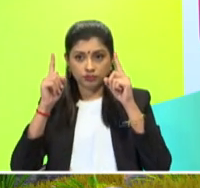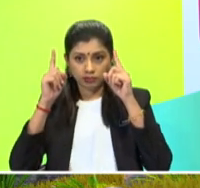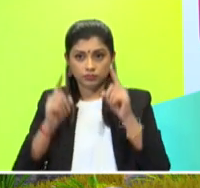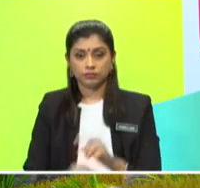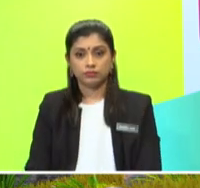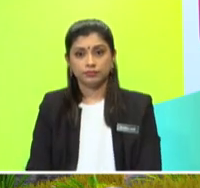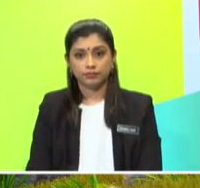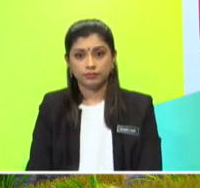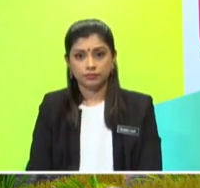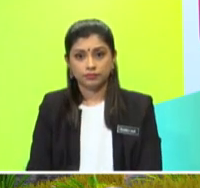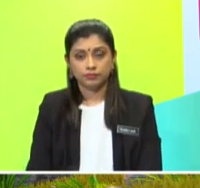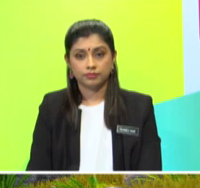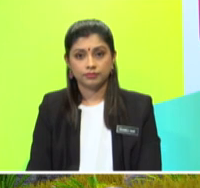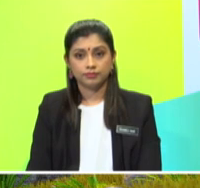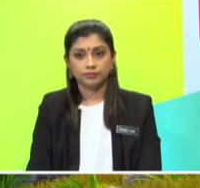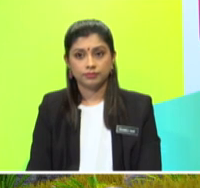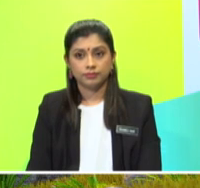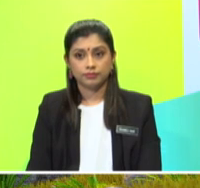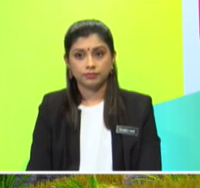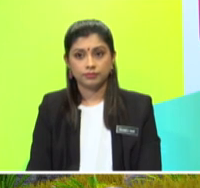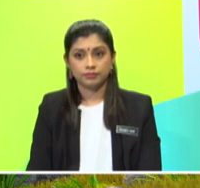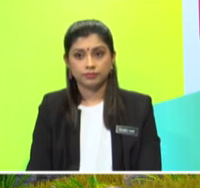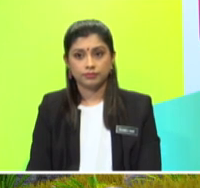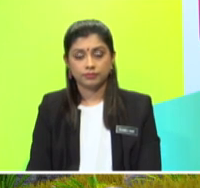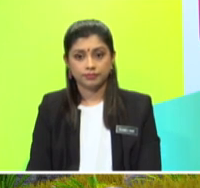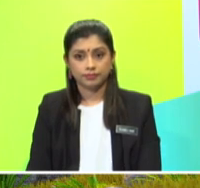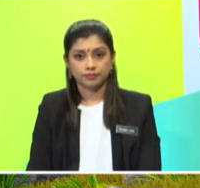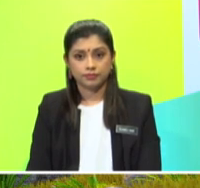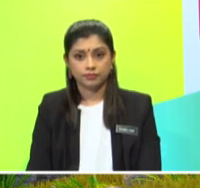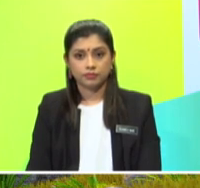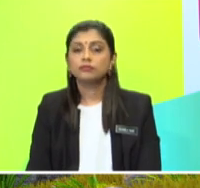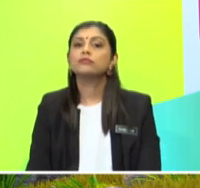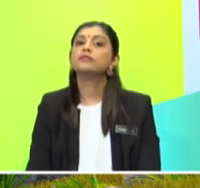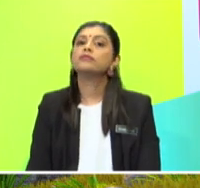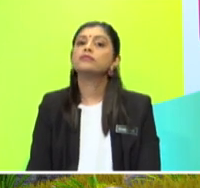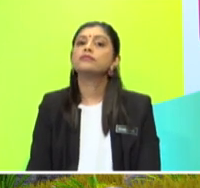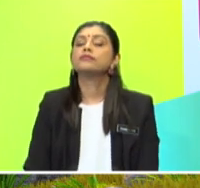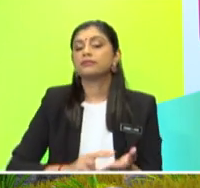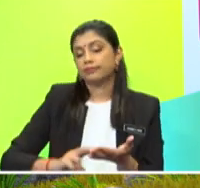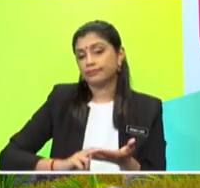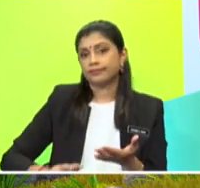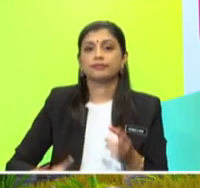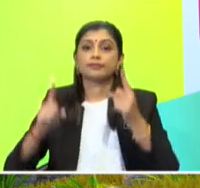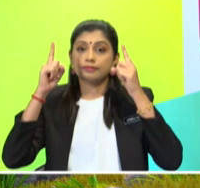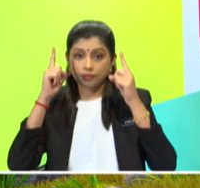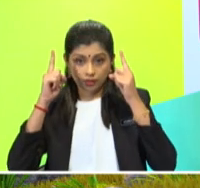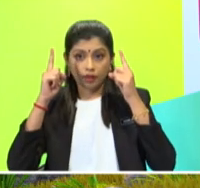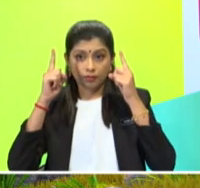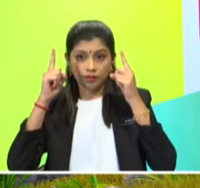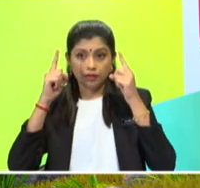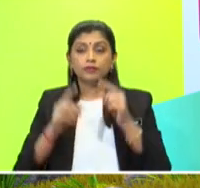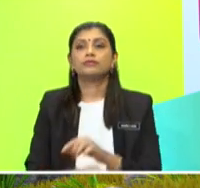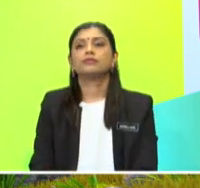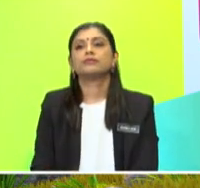For my closing line, I choose two from the template. Okay. My closing line is, anyway, I should get going. Send my regards